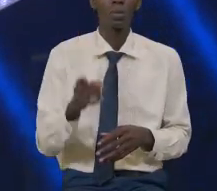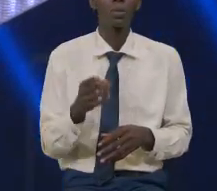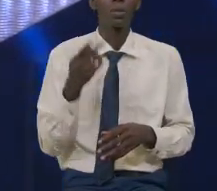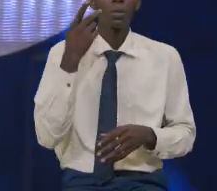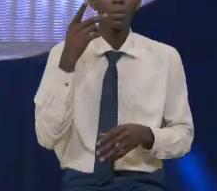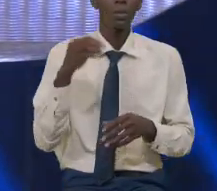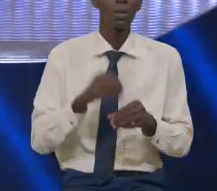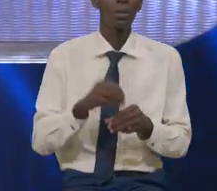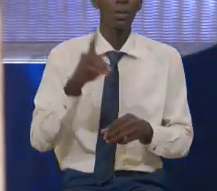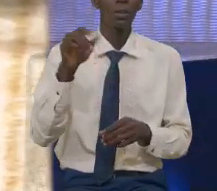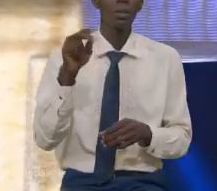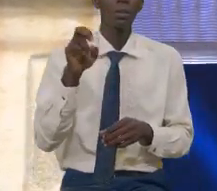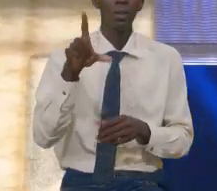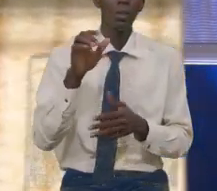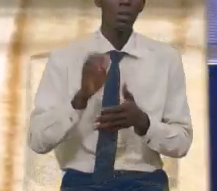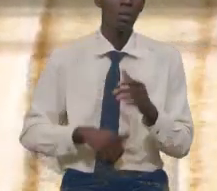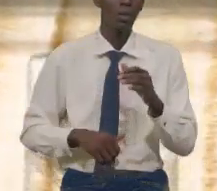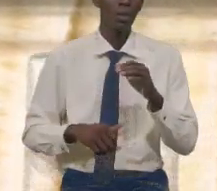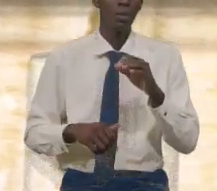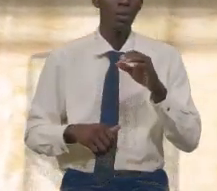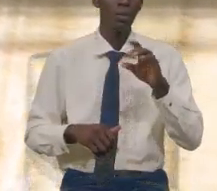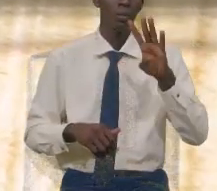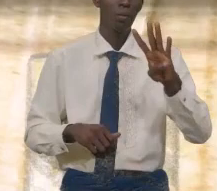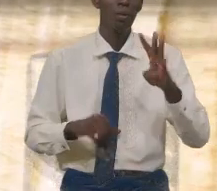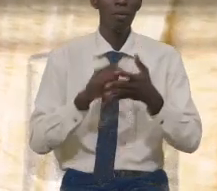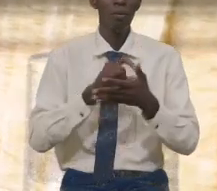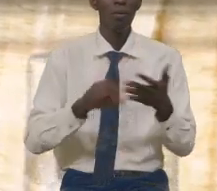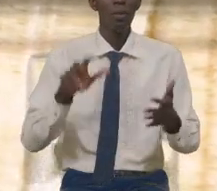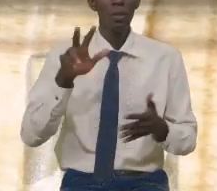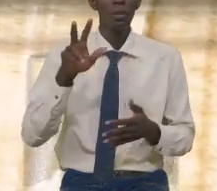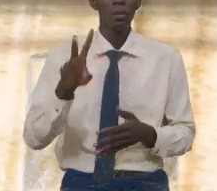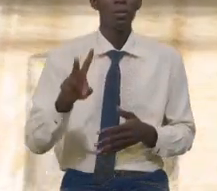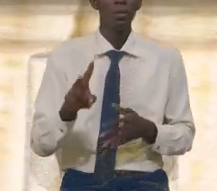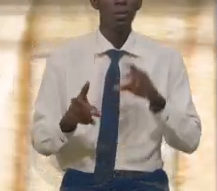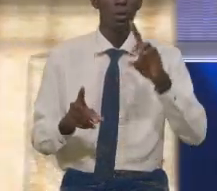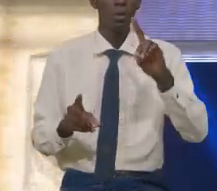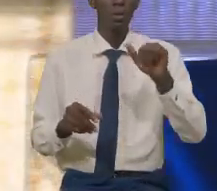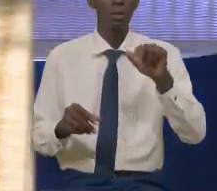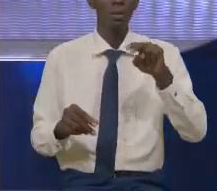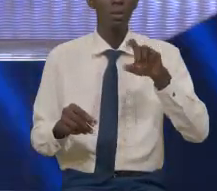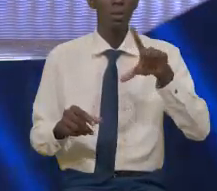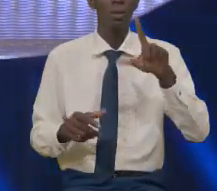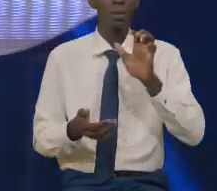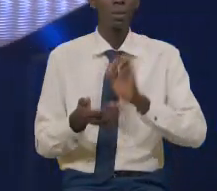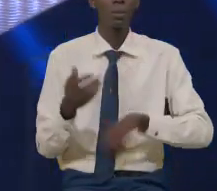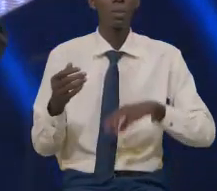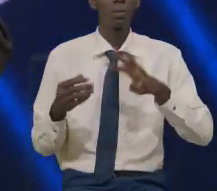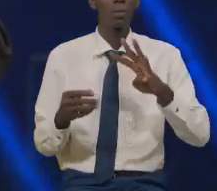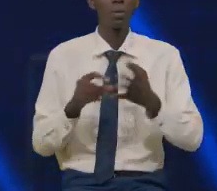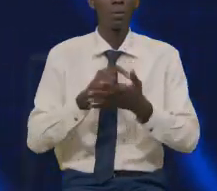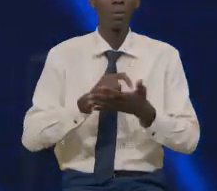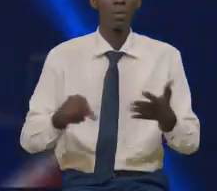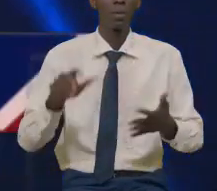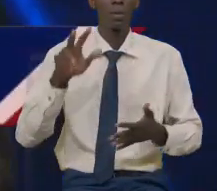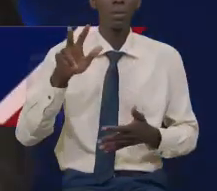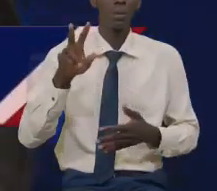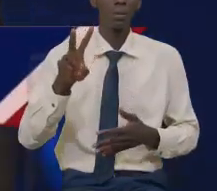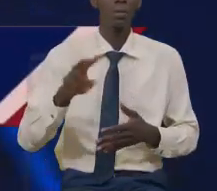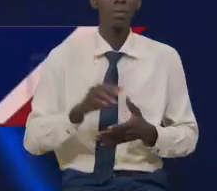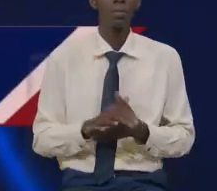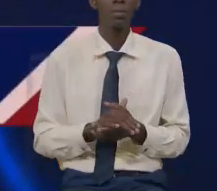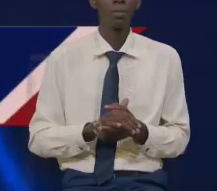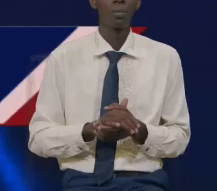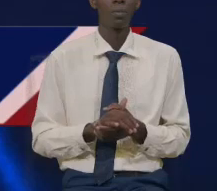at Daniel chapter 4, verse 32. In Daniel chapter 4, verse 32, and they shall